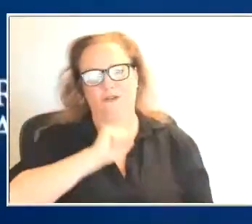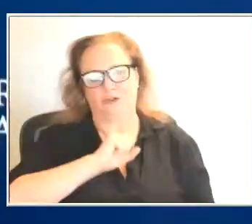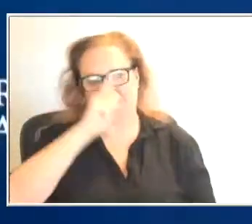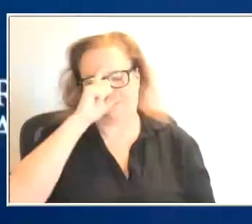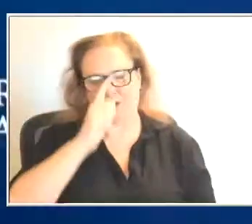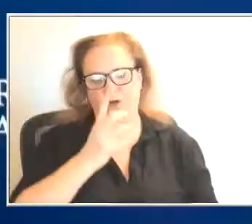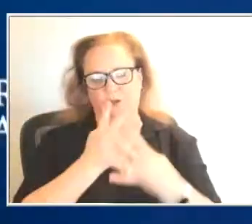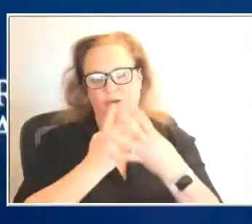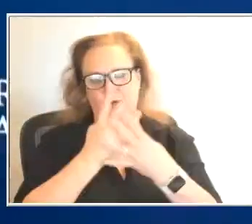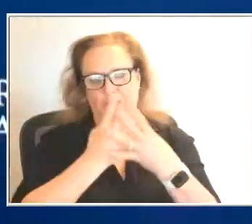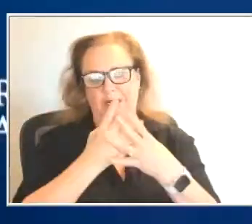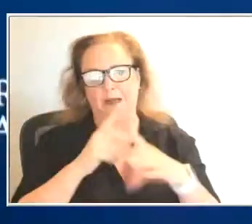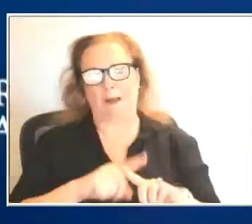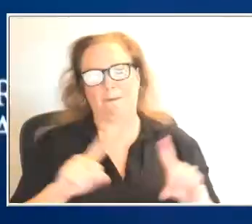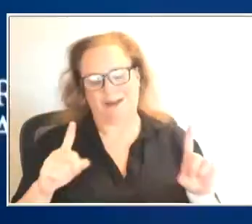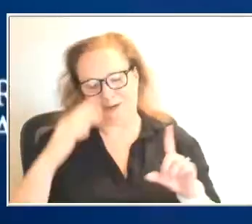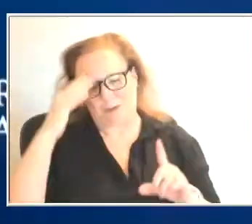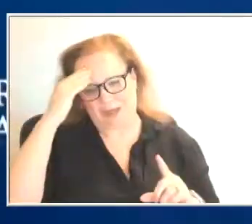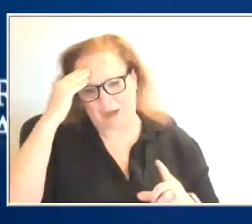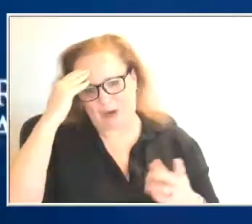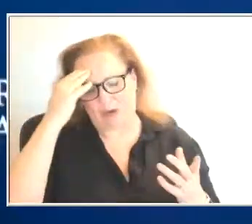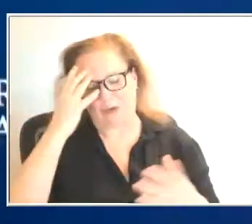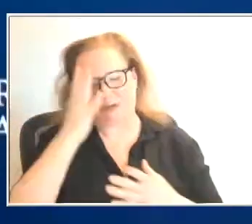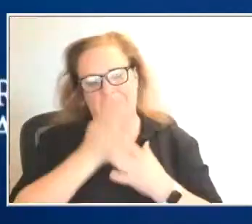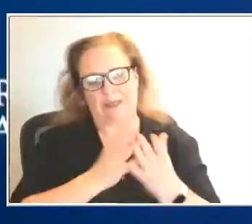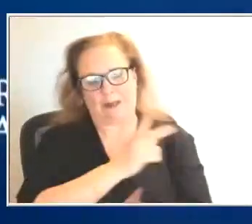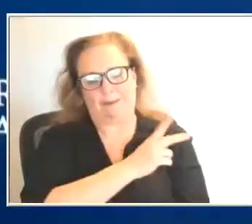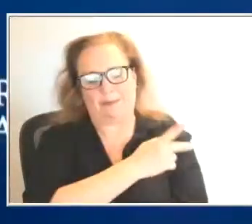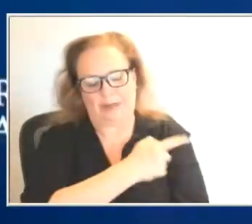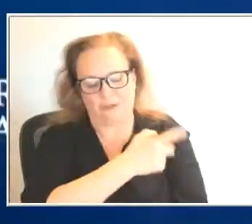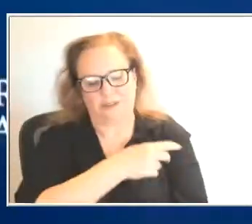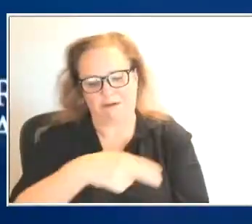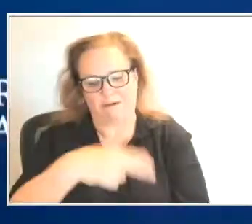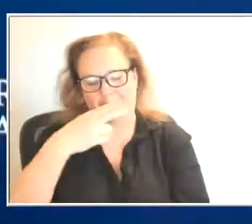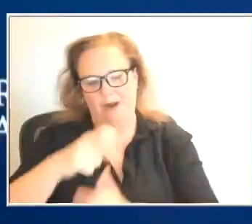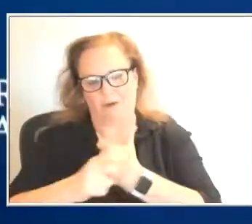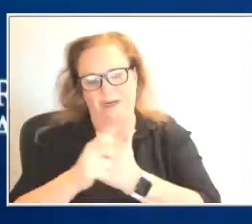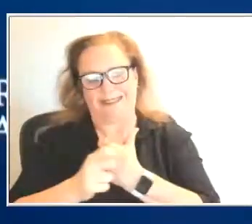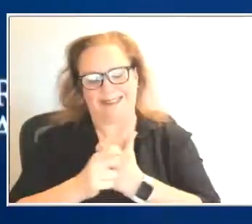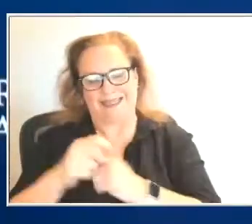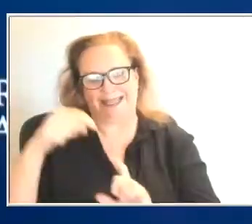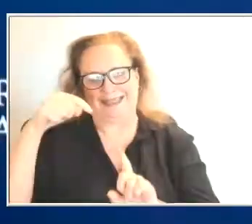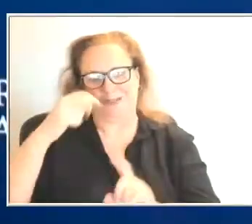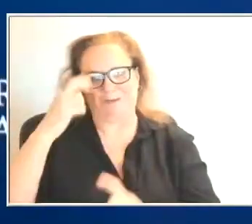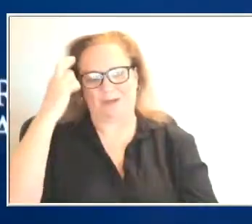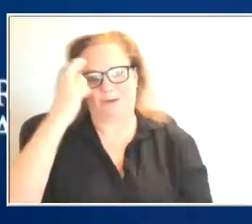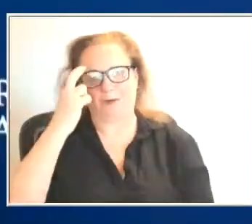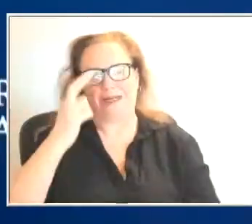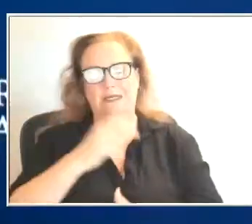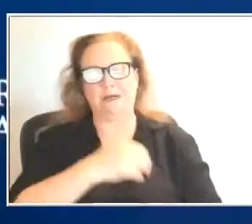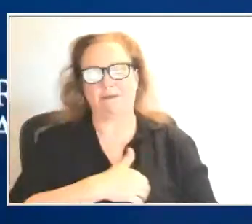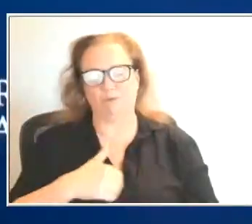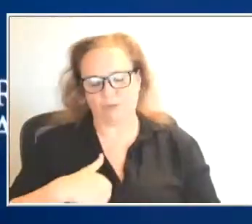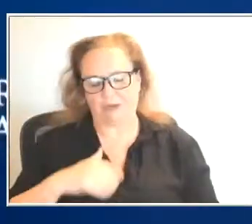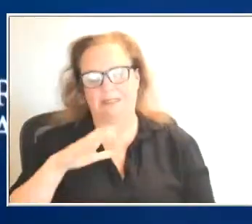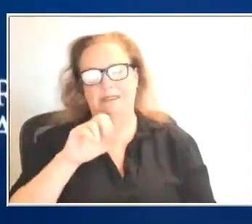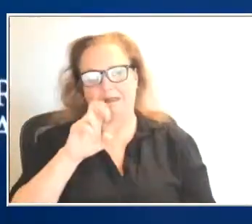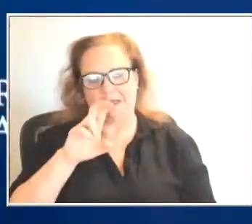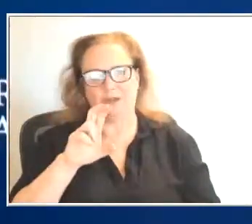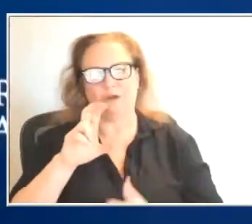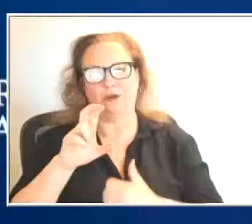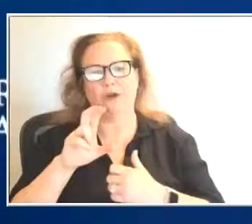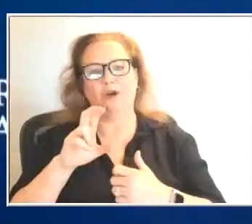screening. However, we know that some patients are at higher risk. This is one of the reasons that breast cancer risk assessment is recommended by